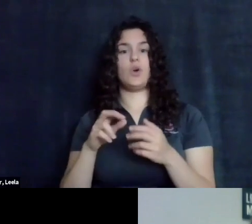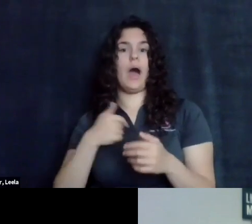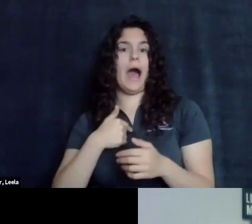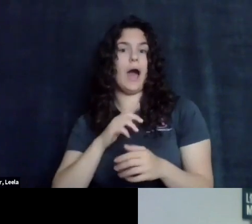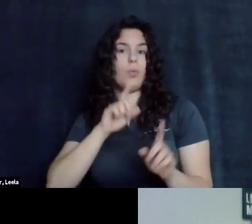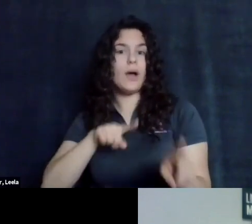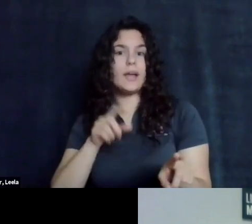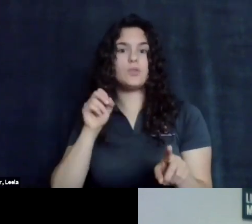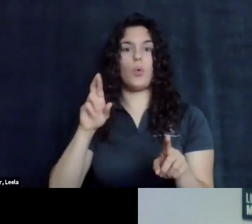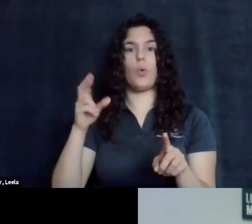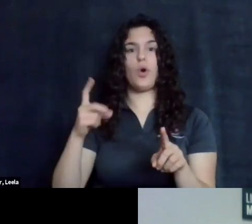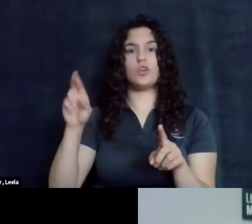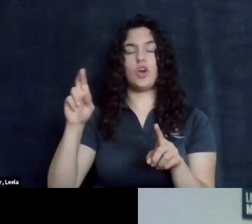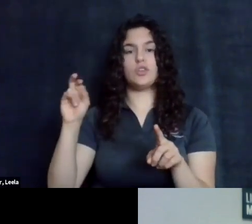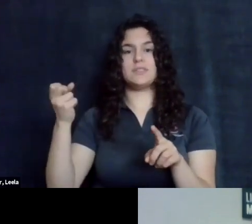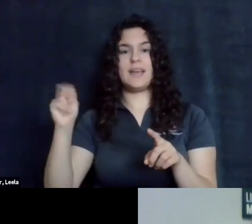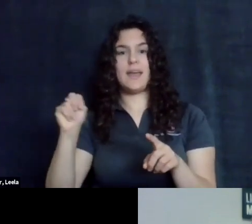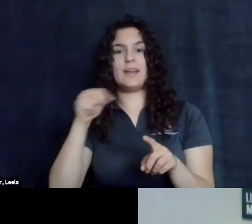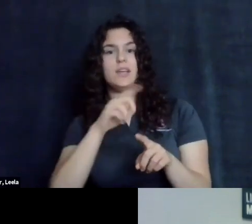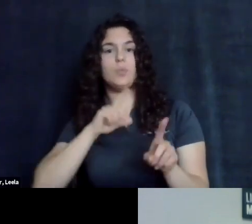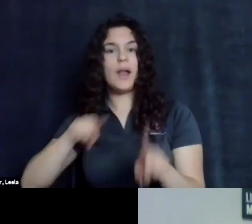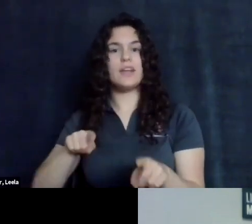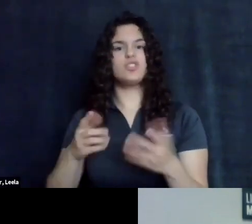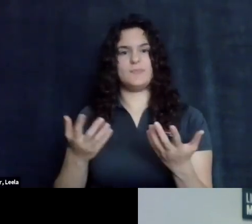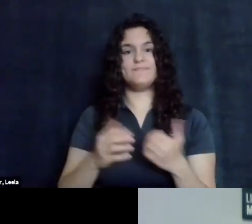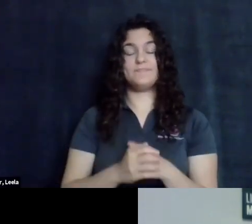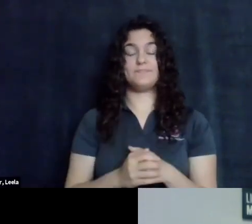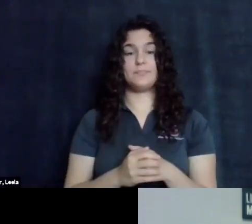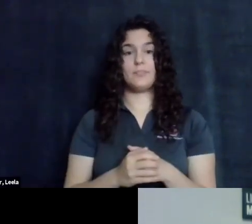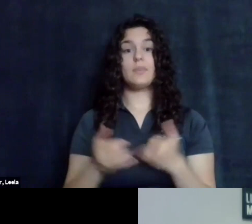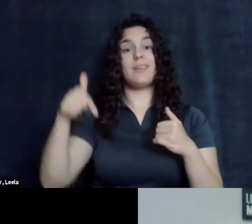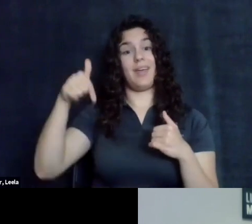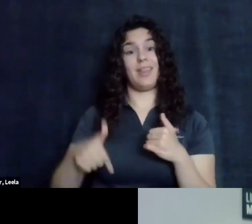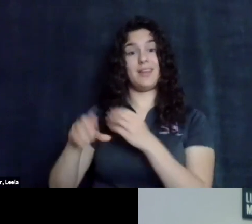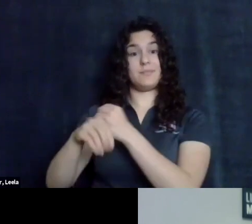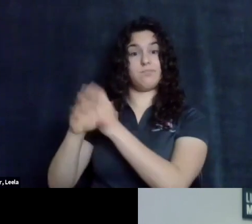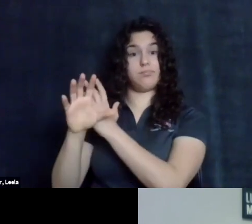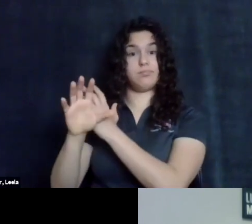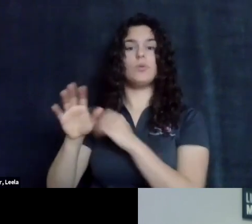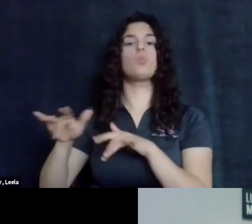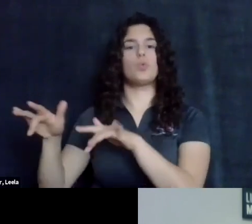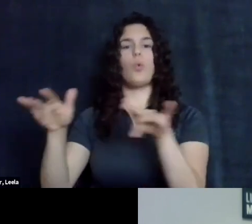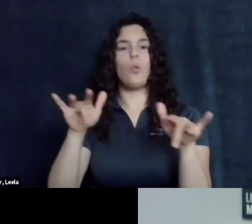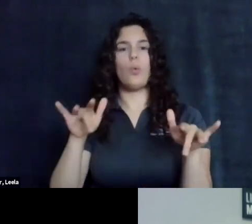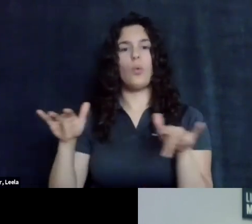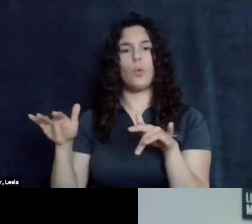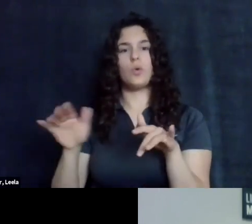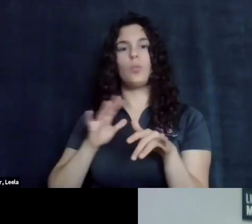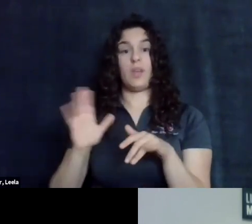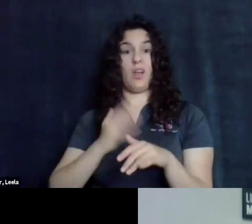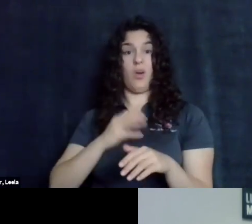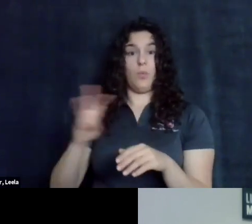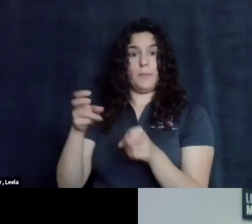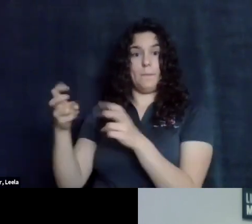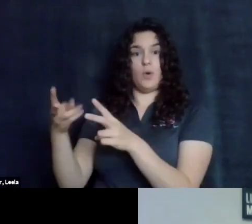Singh will answer them to the best of our abilities. We are recording the session, and it will be posted on our website with